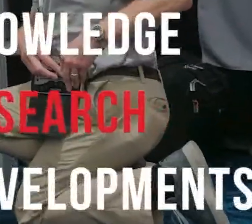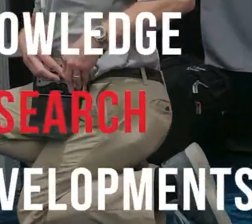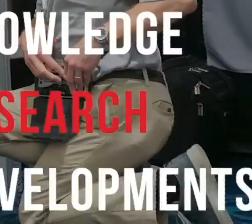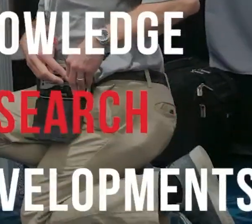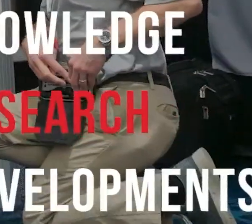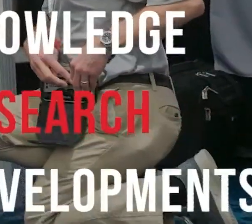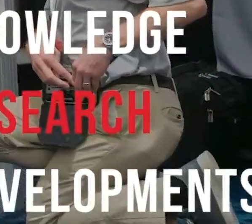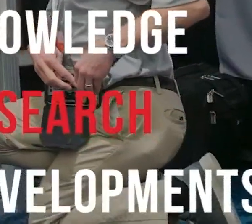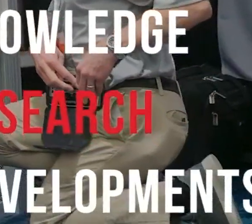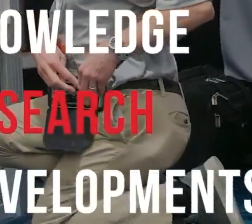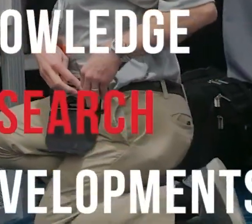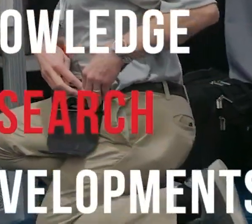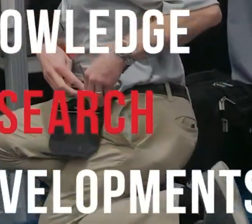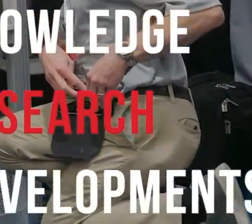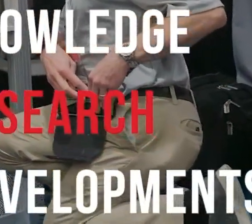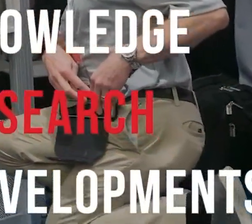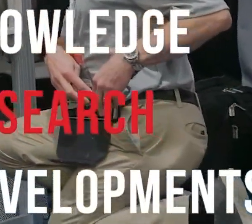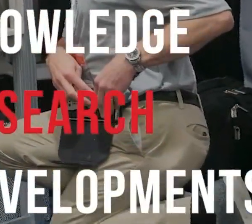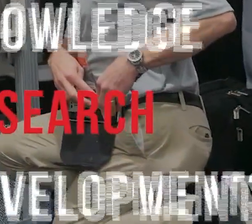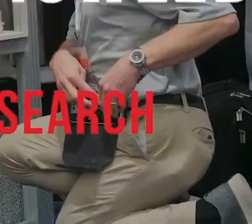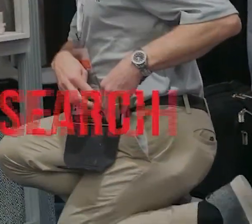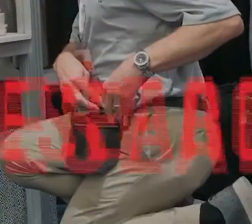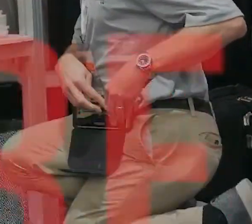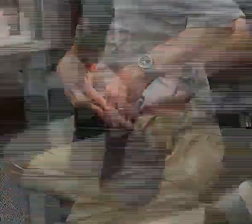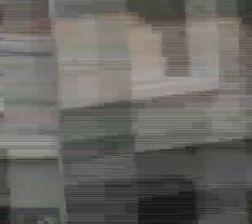Sharing of knowledge, research, and developments.